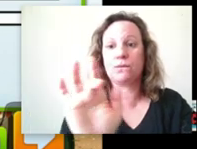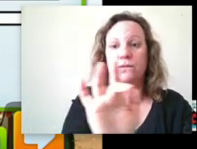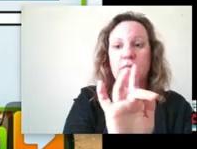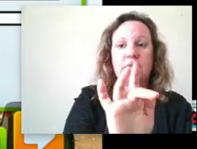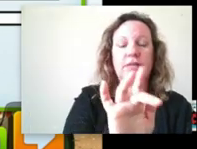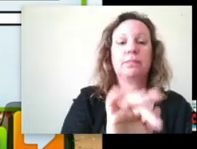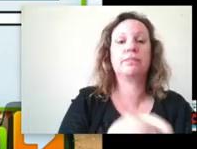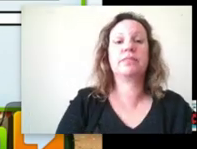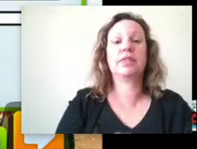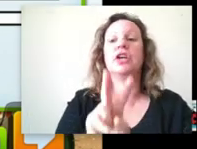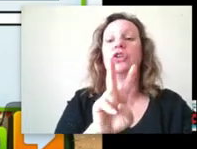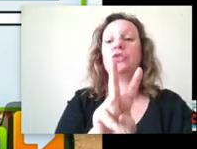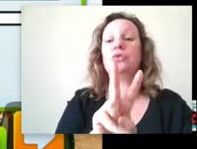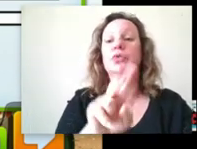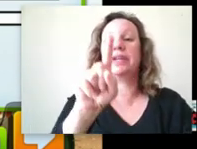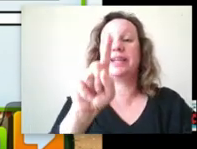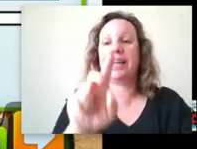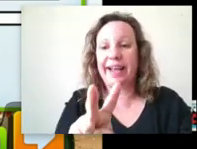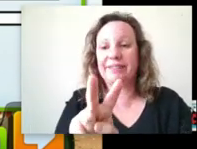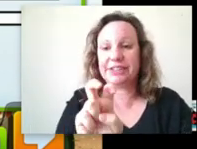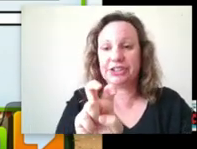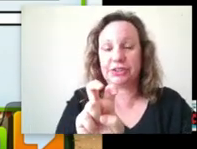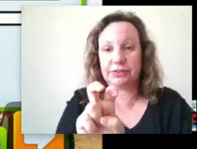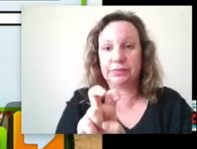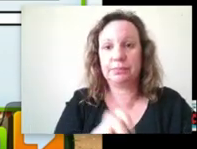2 1/2 inches.